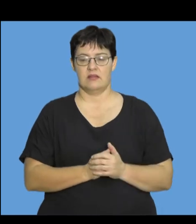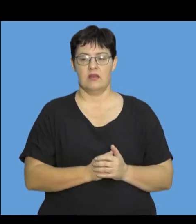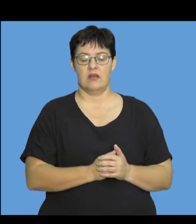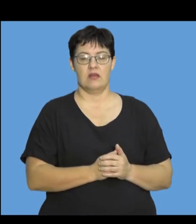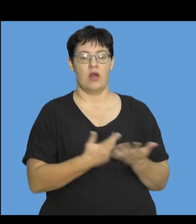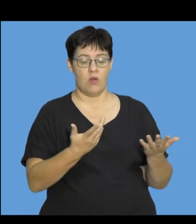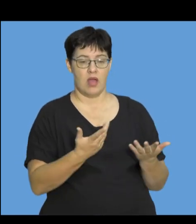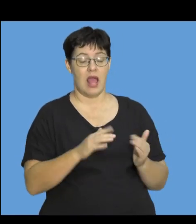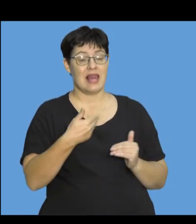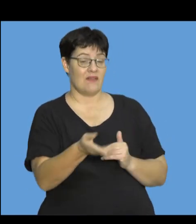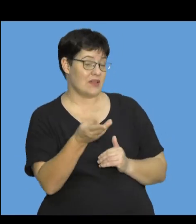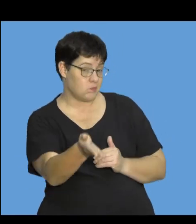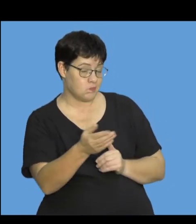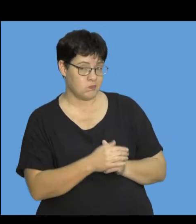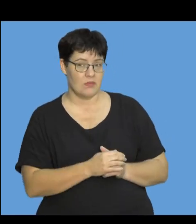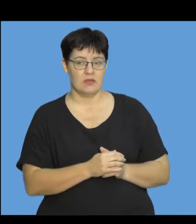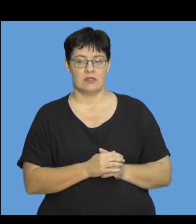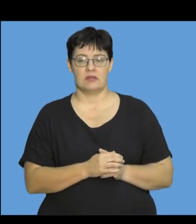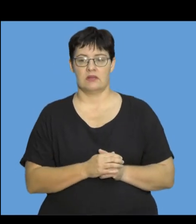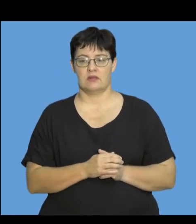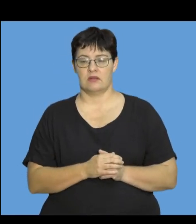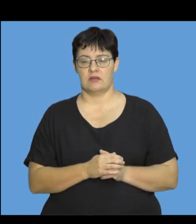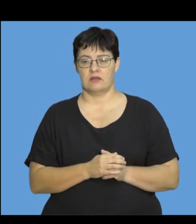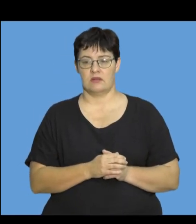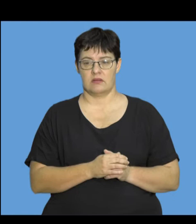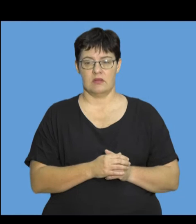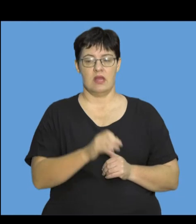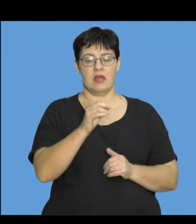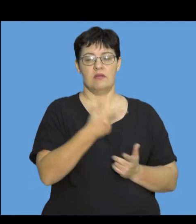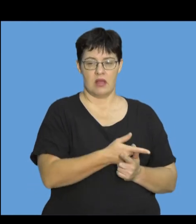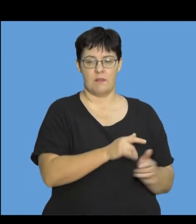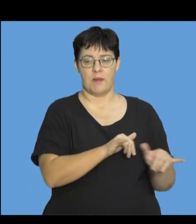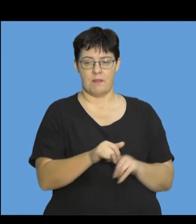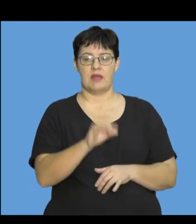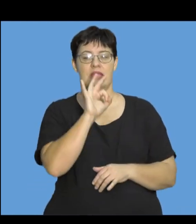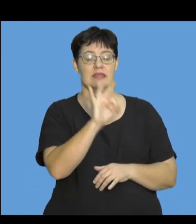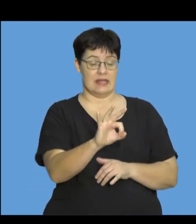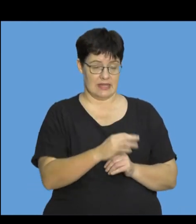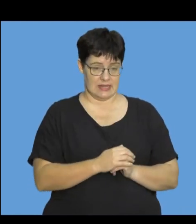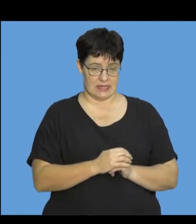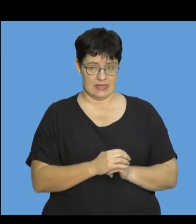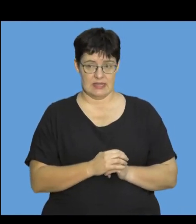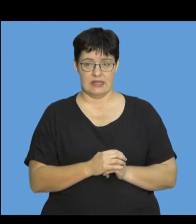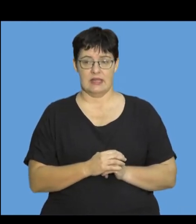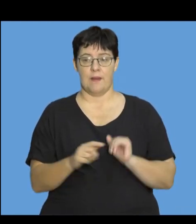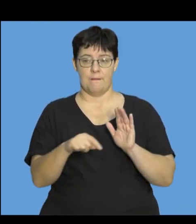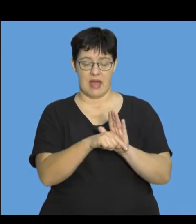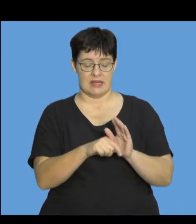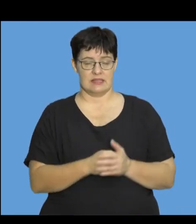bracket to show what is remaining, right? If I take the first term divided by the common factor, I will remain with